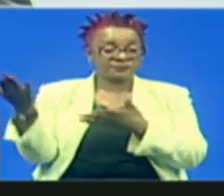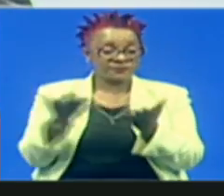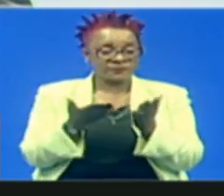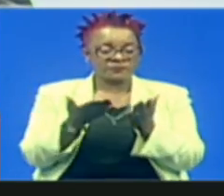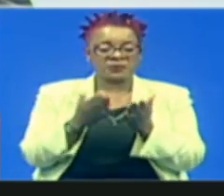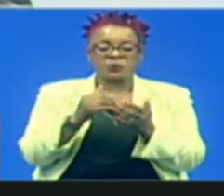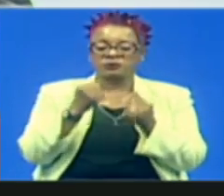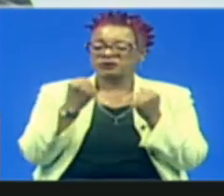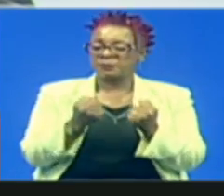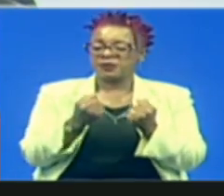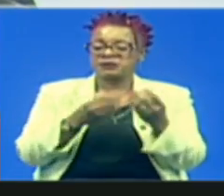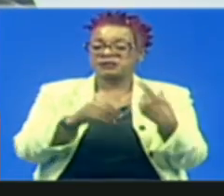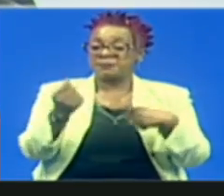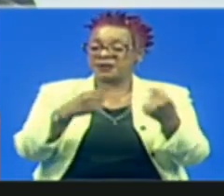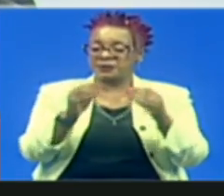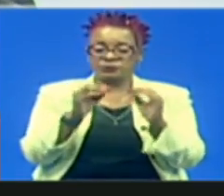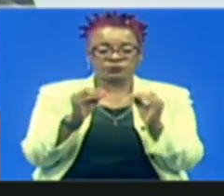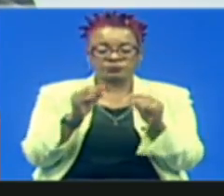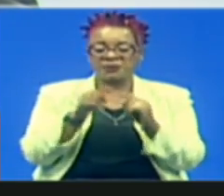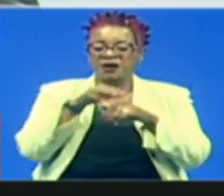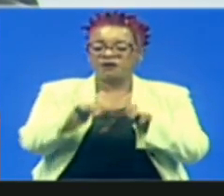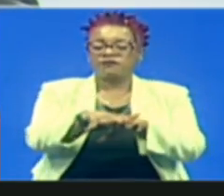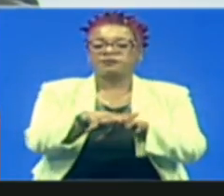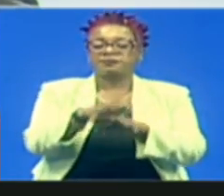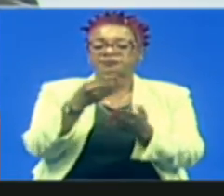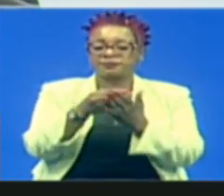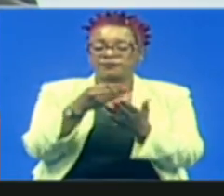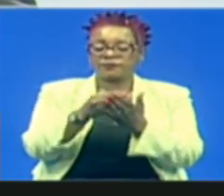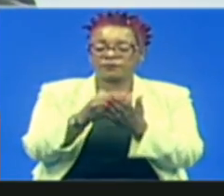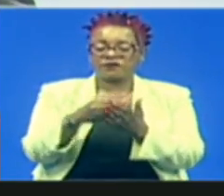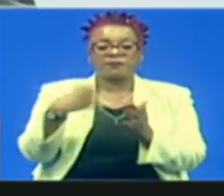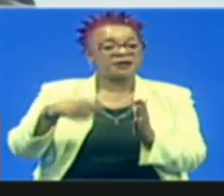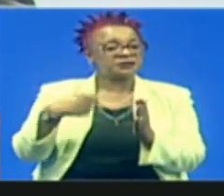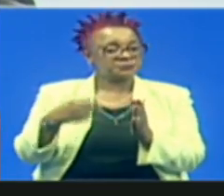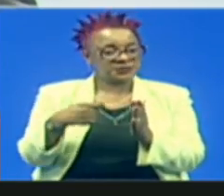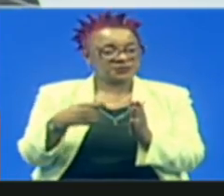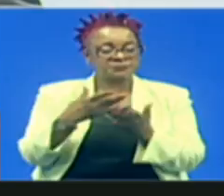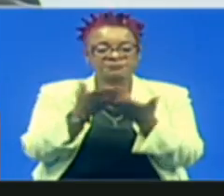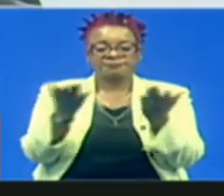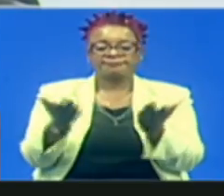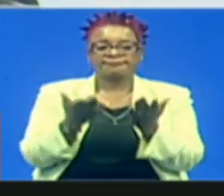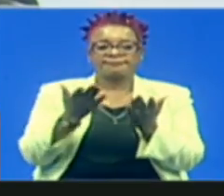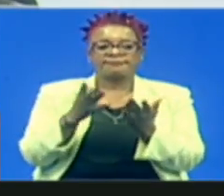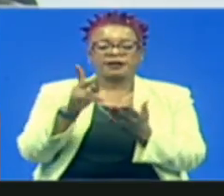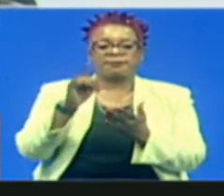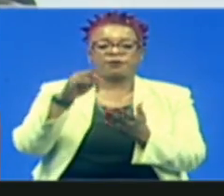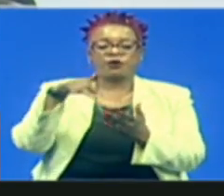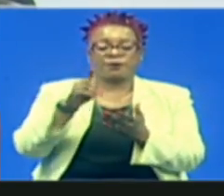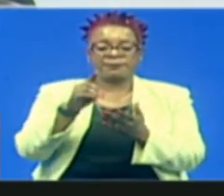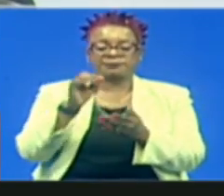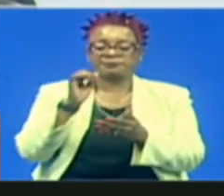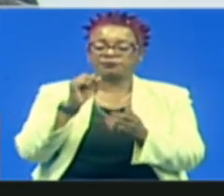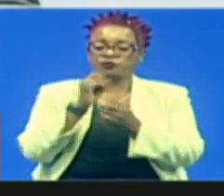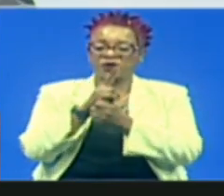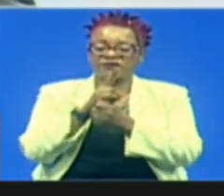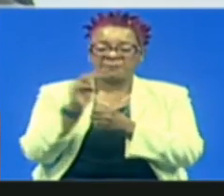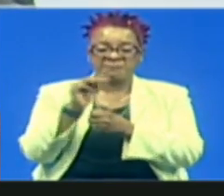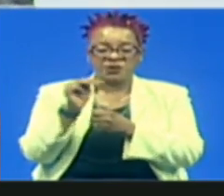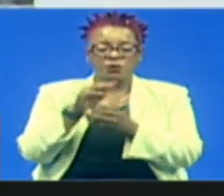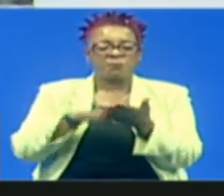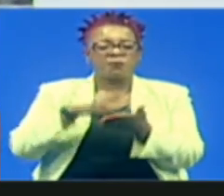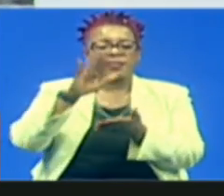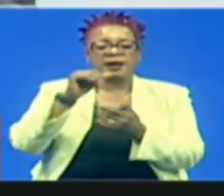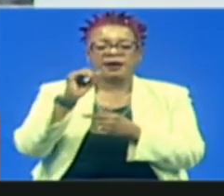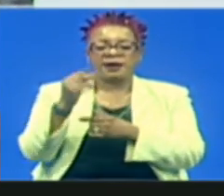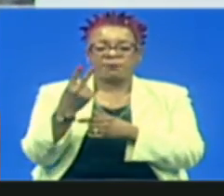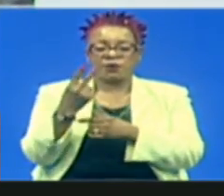stabilize supply but also influence the price of maize meal downwards. But as Victor Kiprop reports, this 12 million figure is more than double what